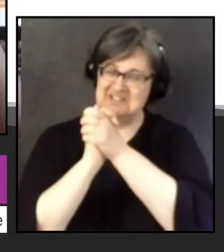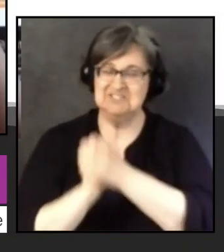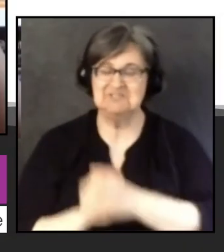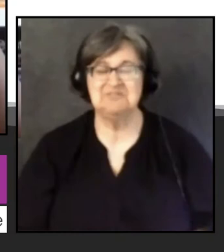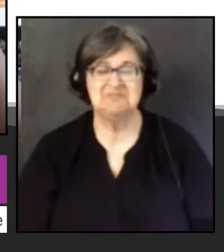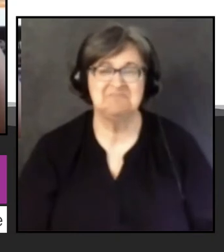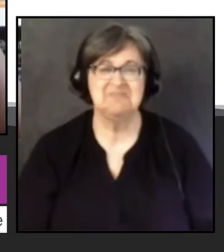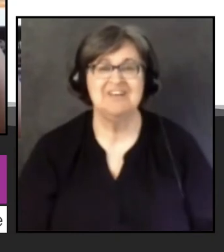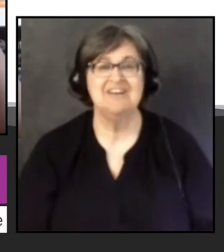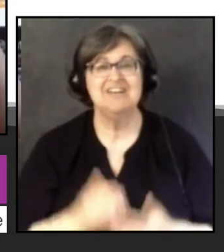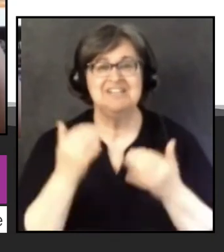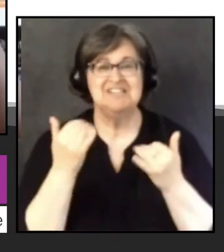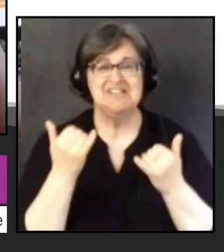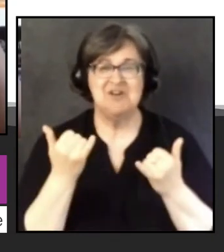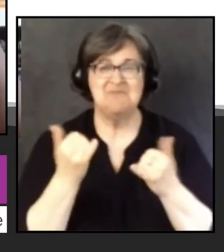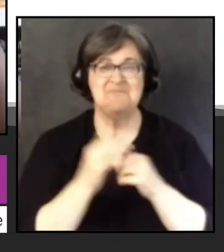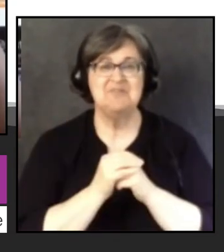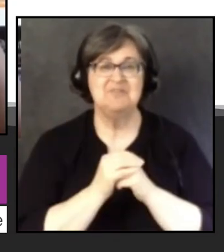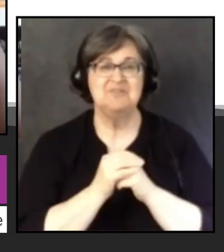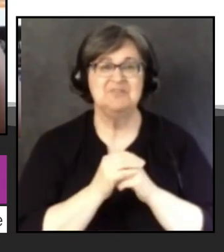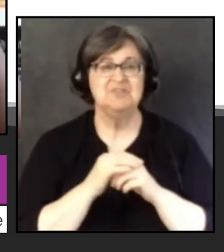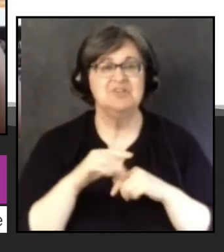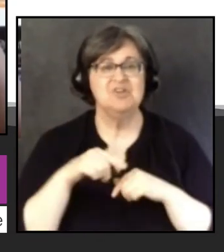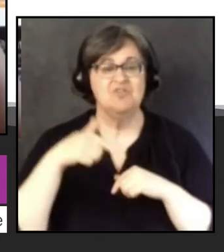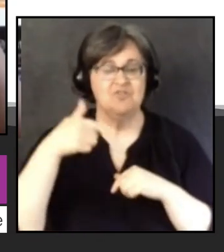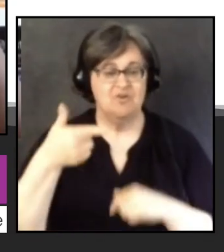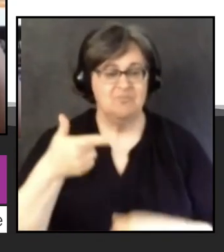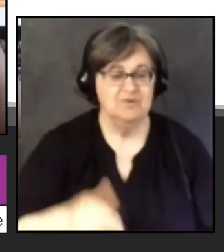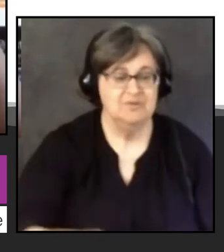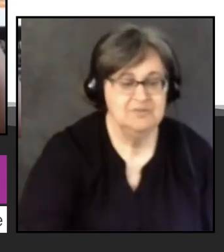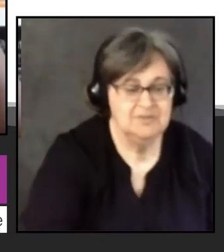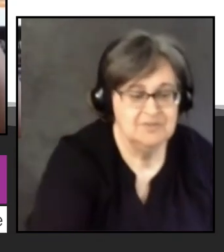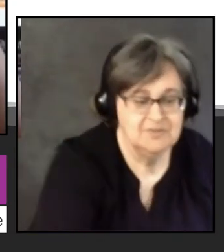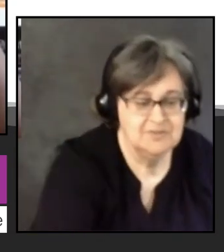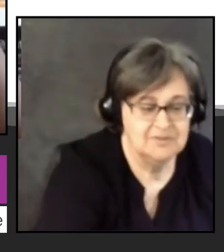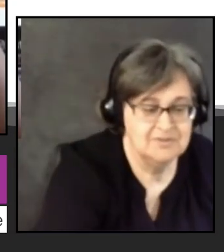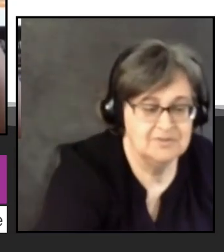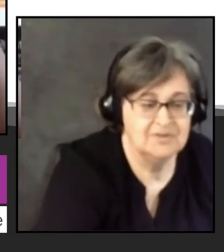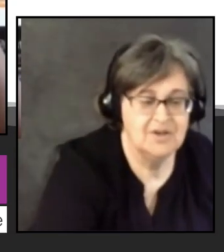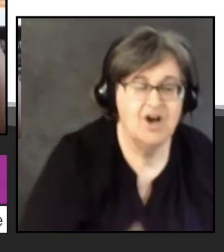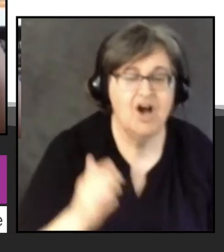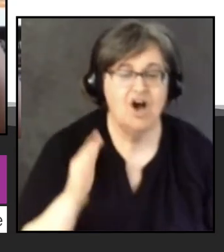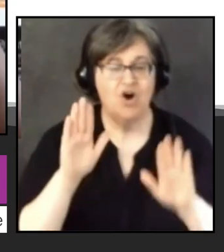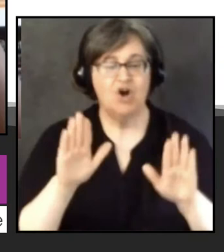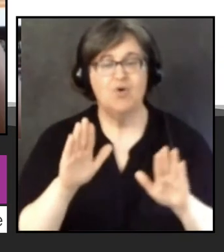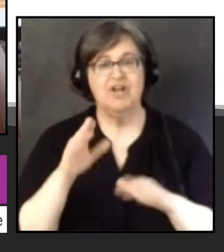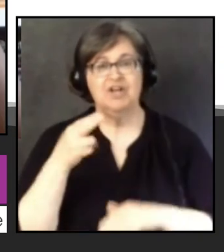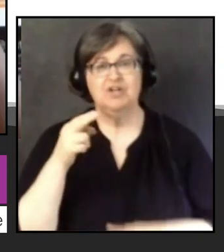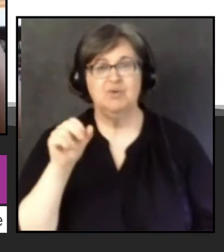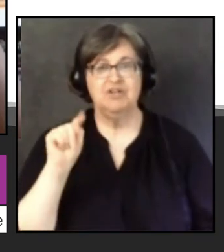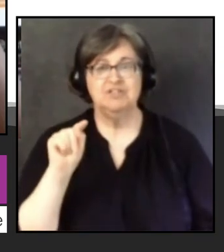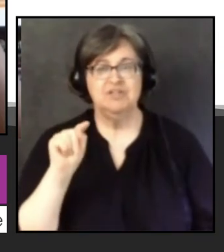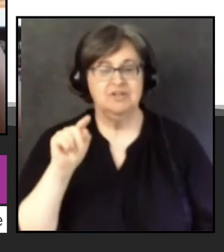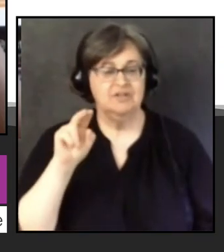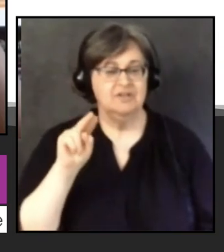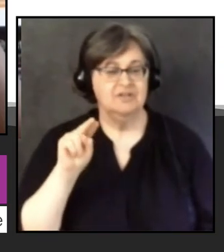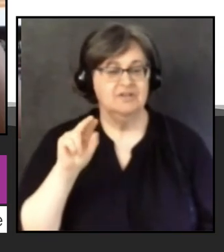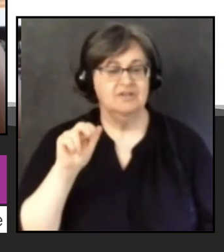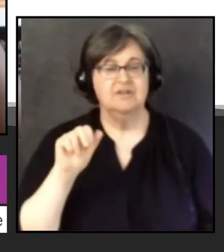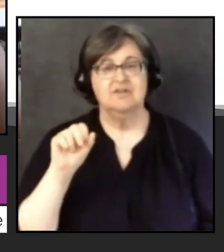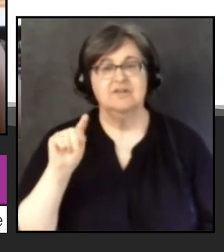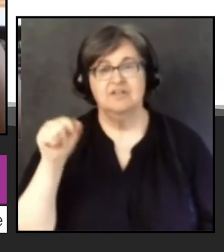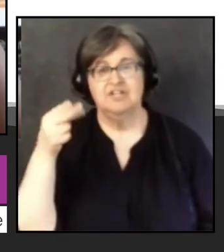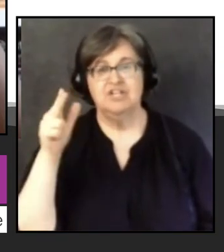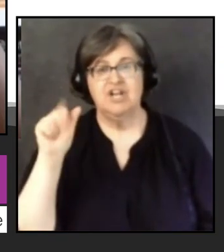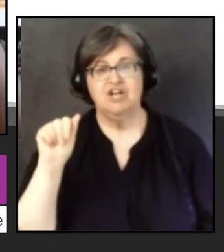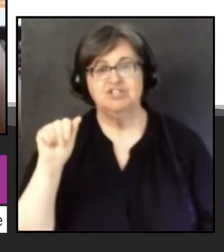And with that, I'm now going to pass it to our incredible host, Natasha Logan, who